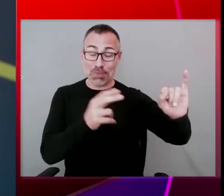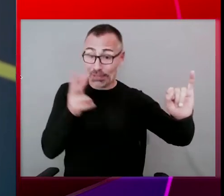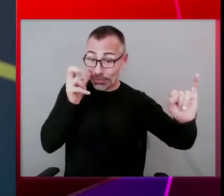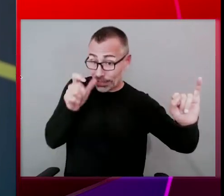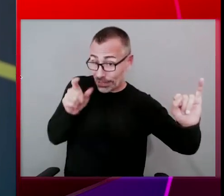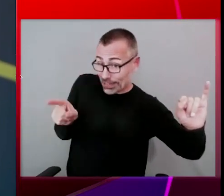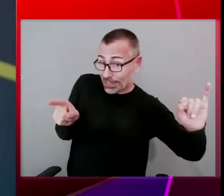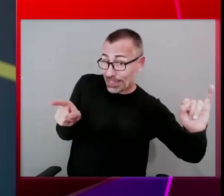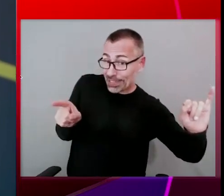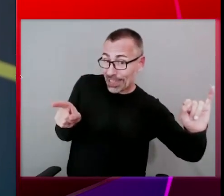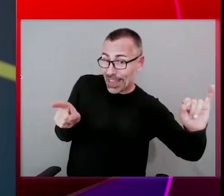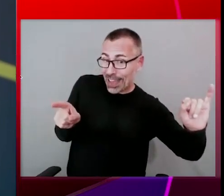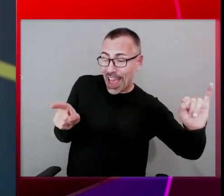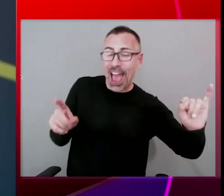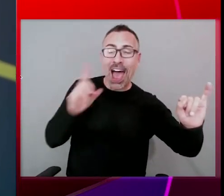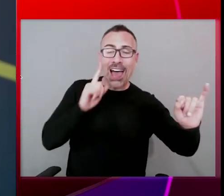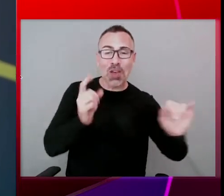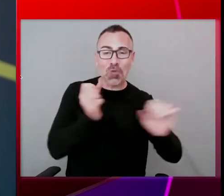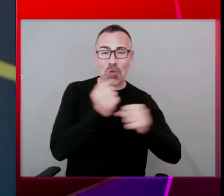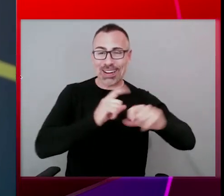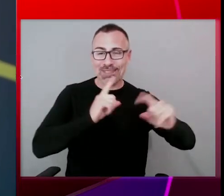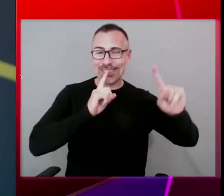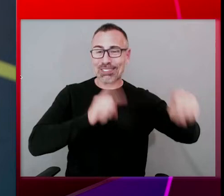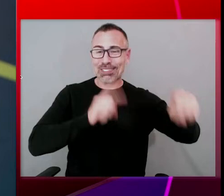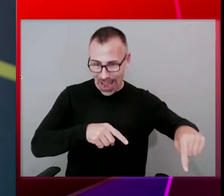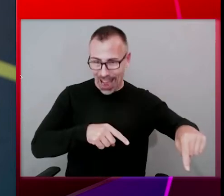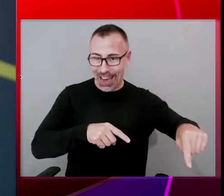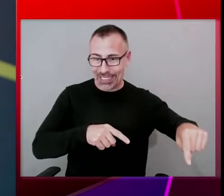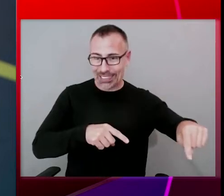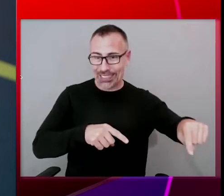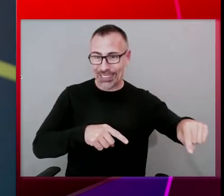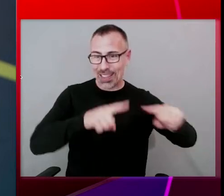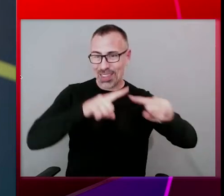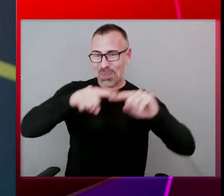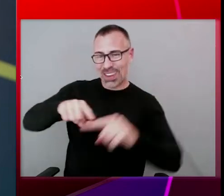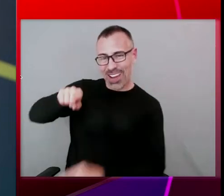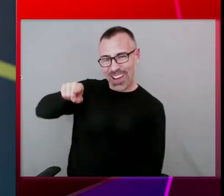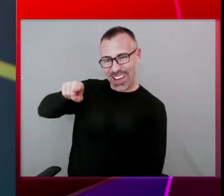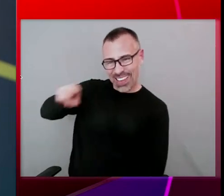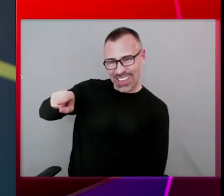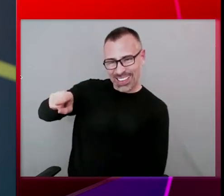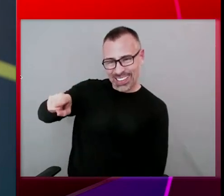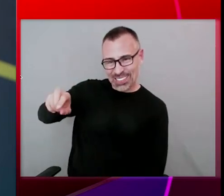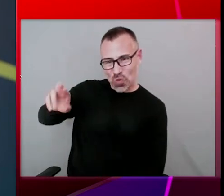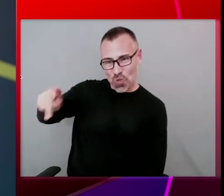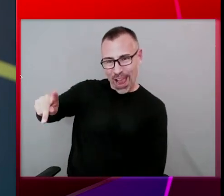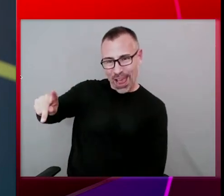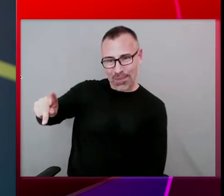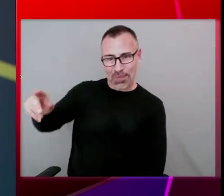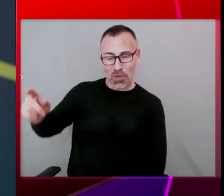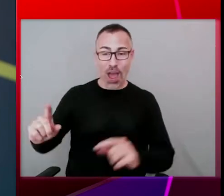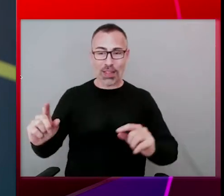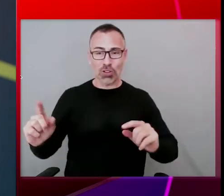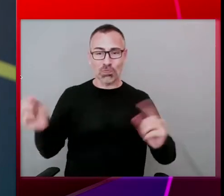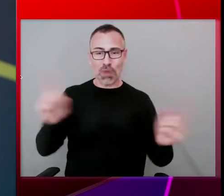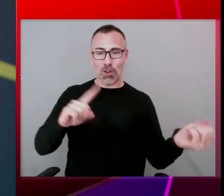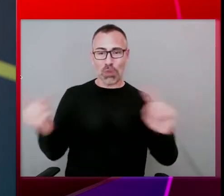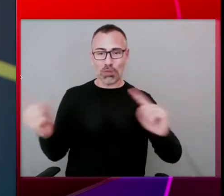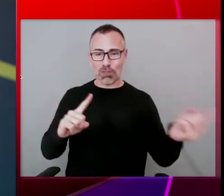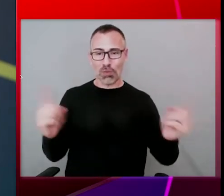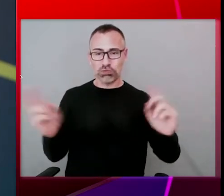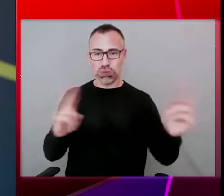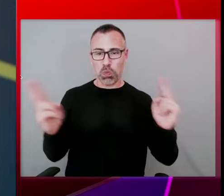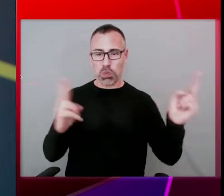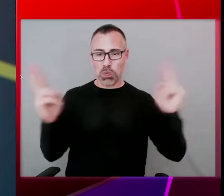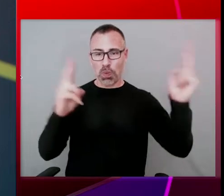and dynamically generates a response based on what that previous rap was. And it goes back and forth a few times. So that's